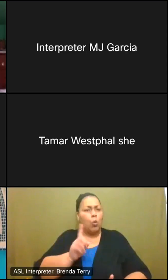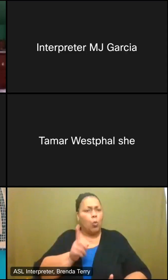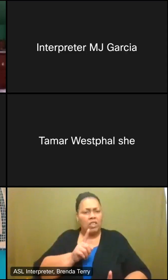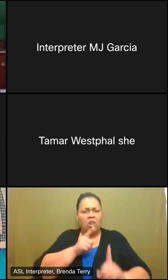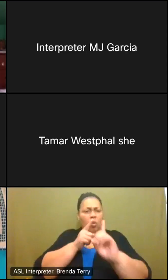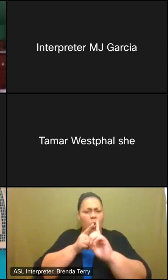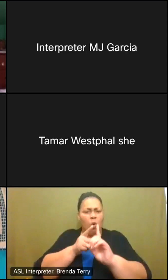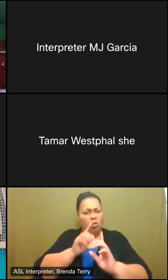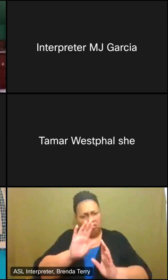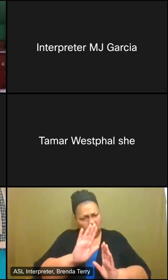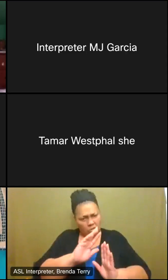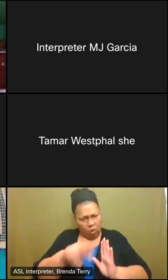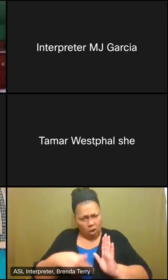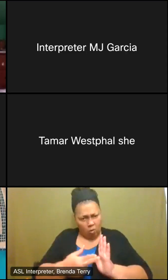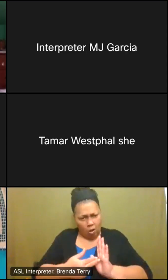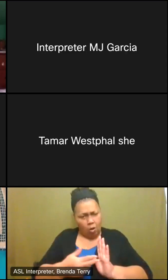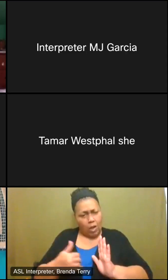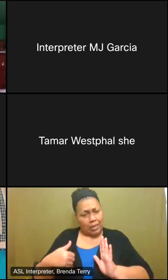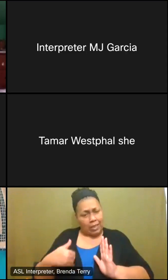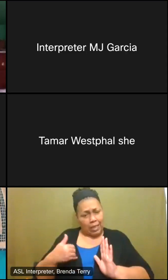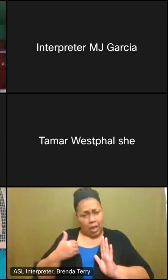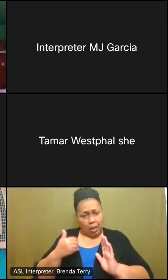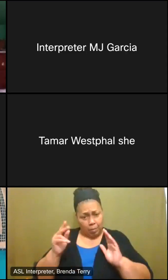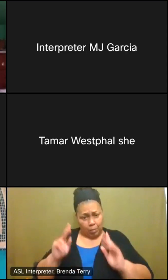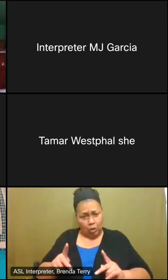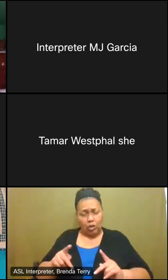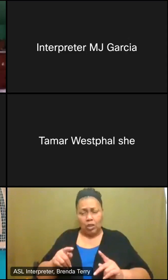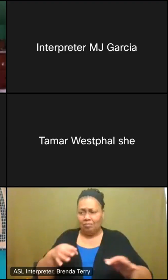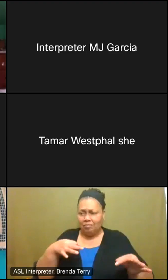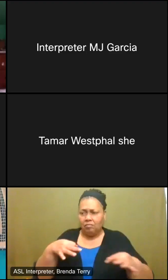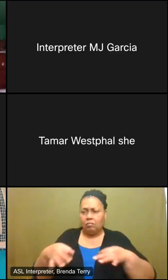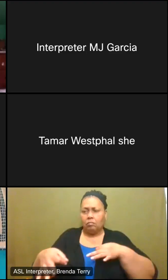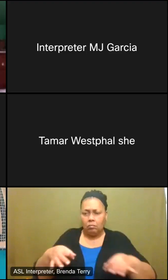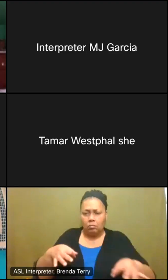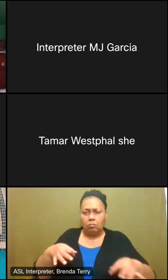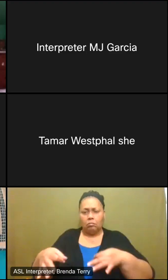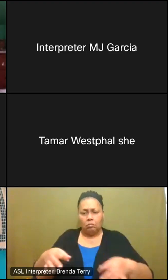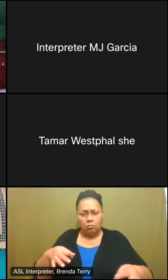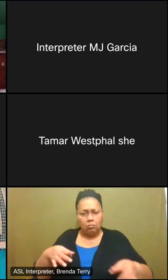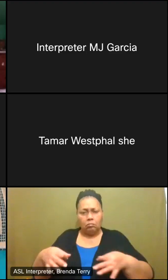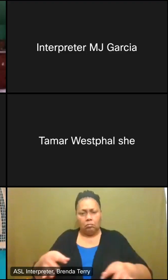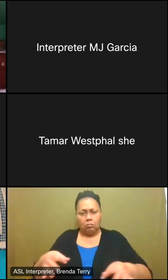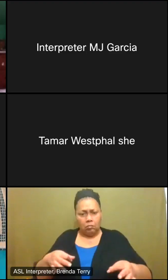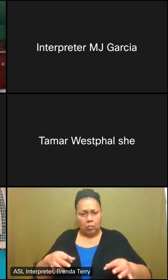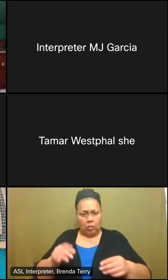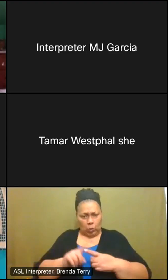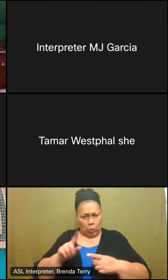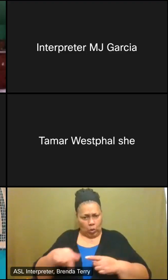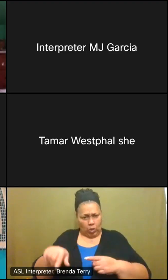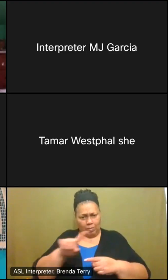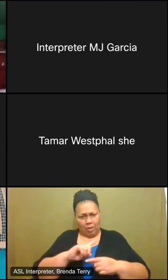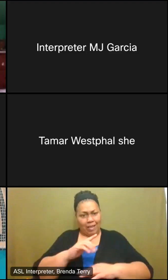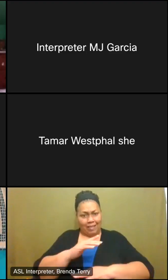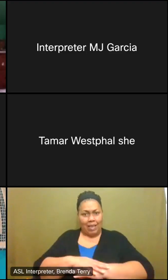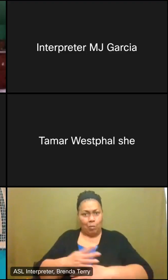your role as a young person to this collective of people, right? Like a lot